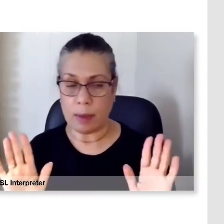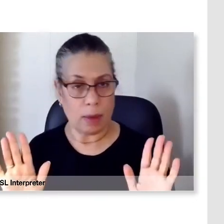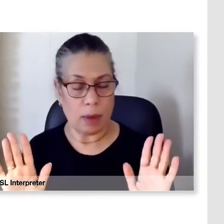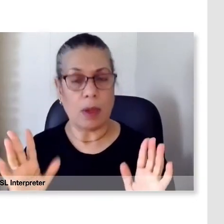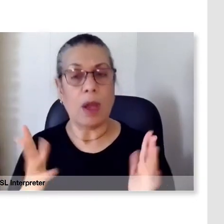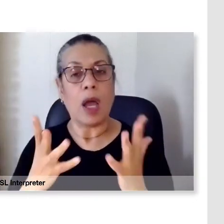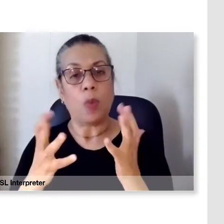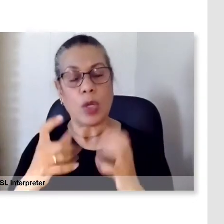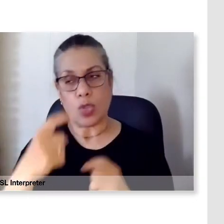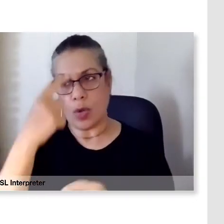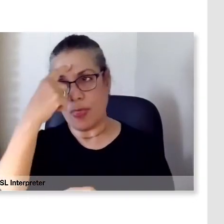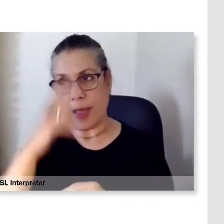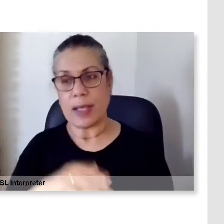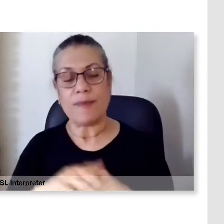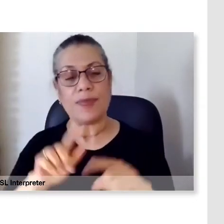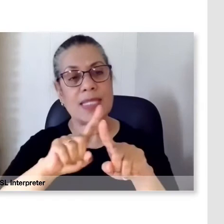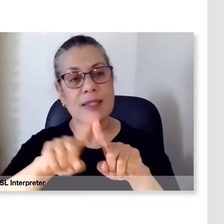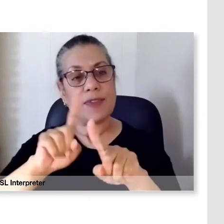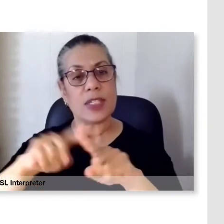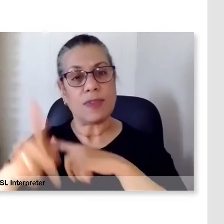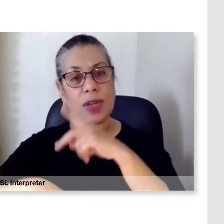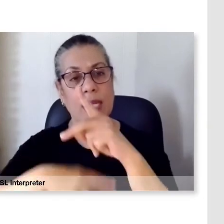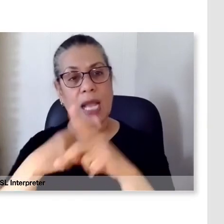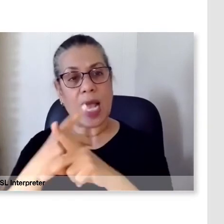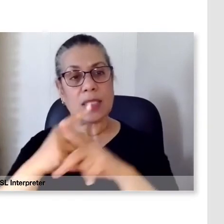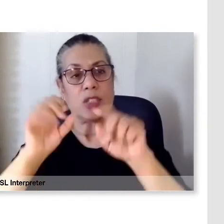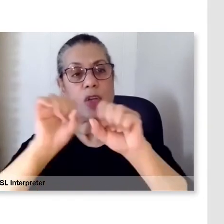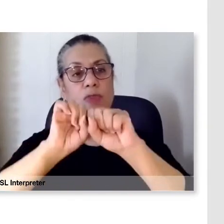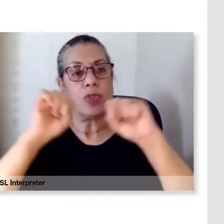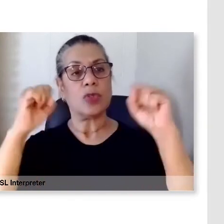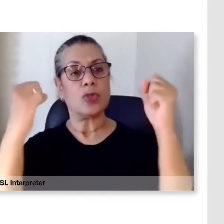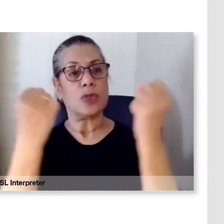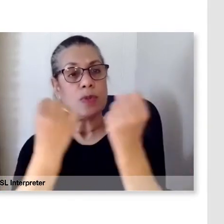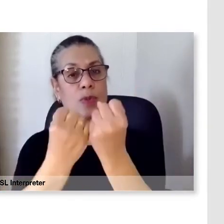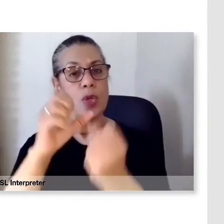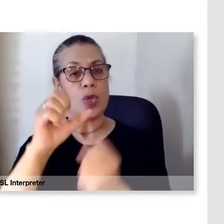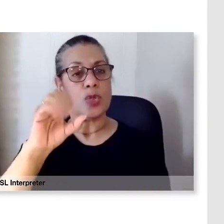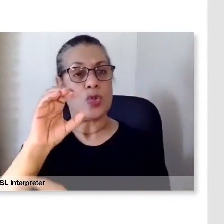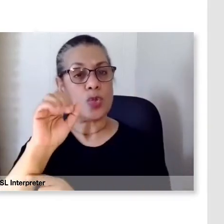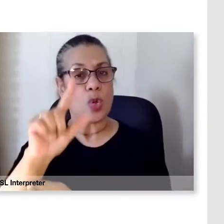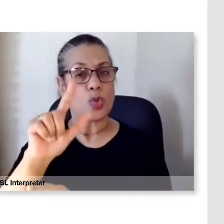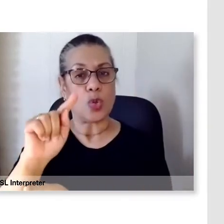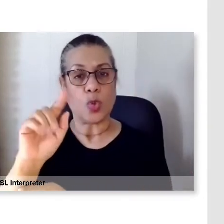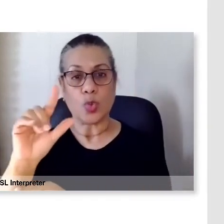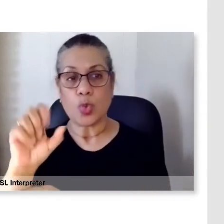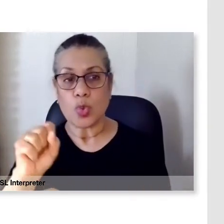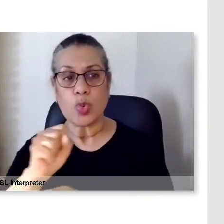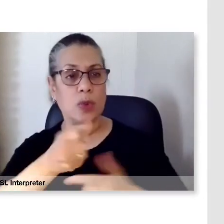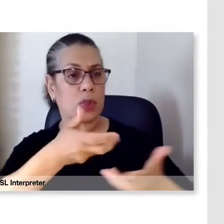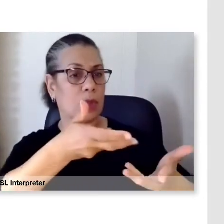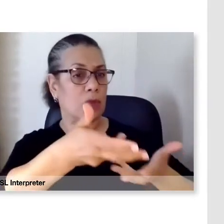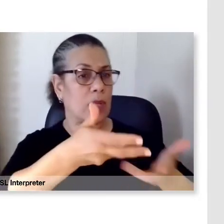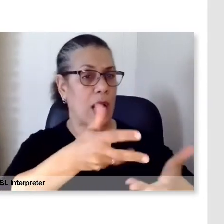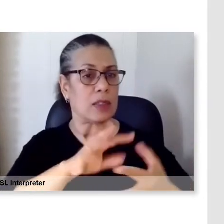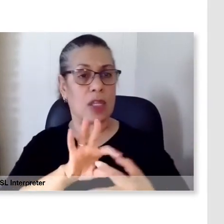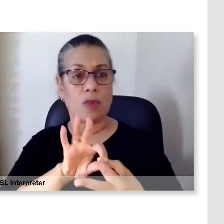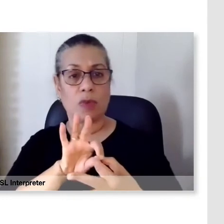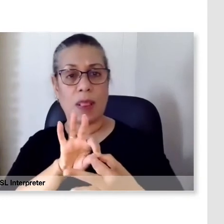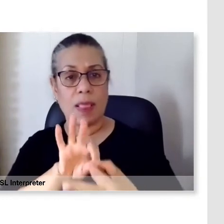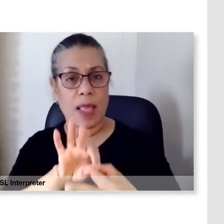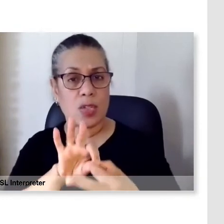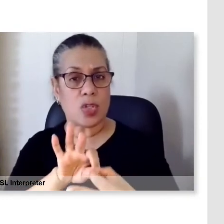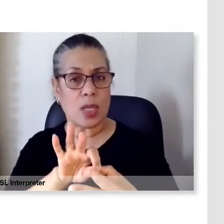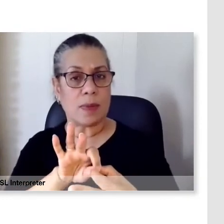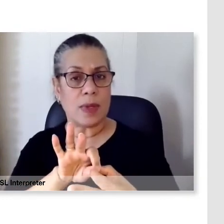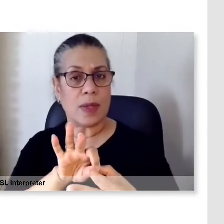are the many types of social tools of interaction, relationality, that don't really